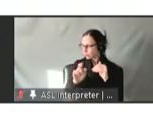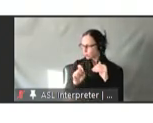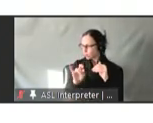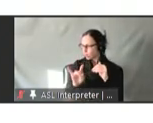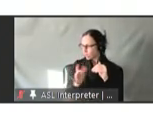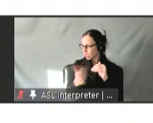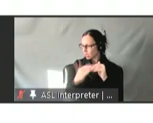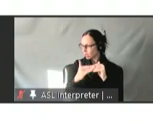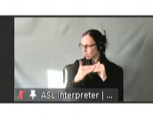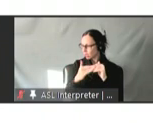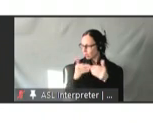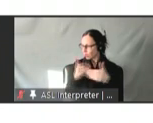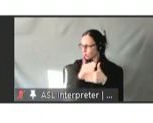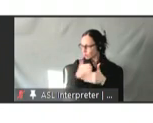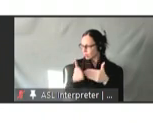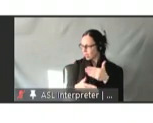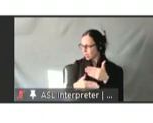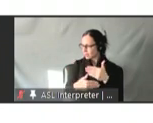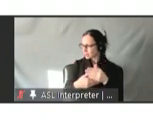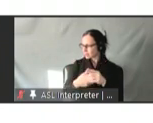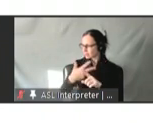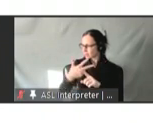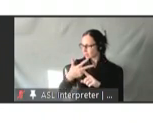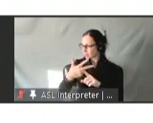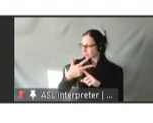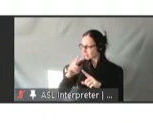end of the fourth quarter of fiscal year of